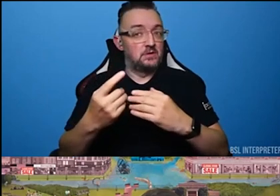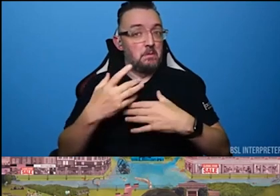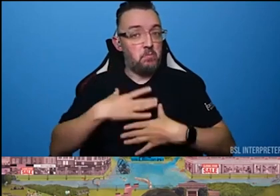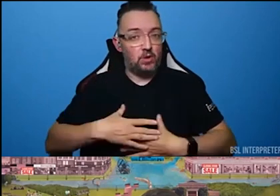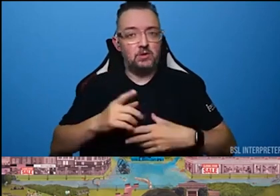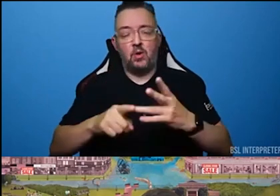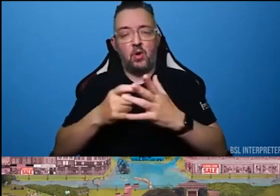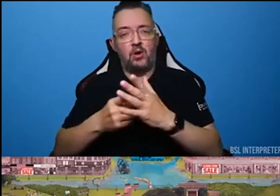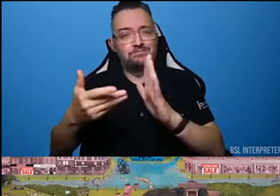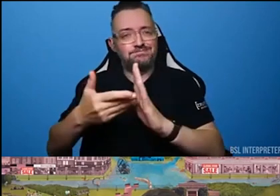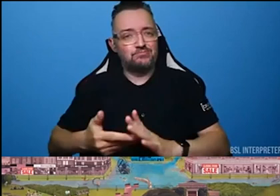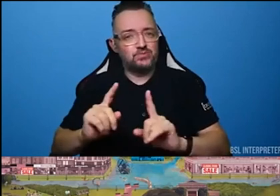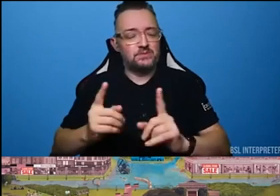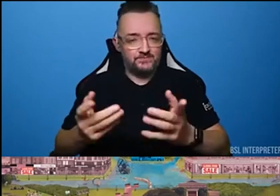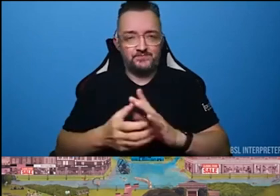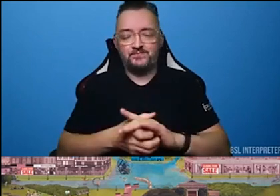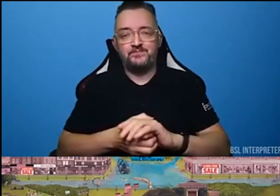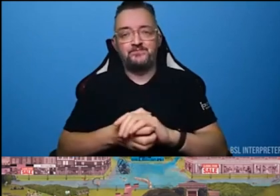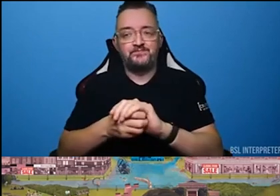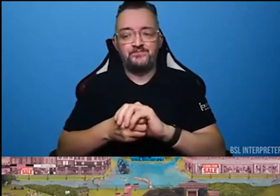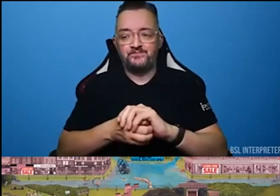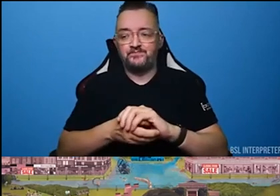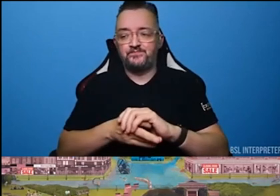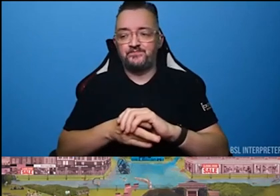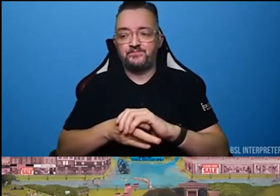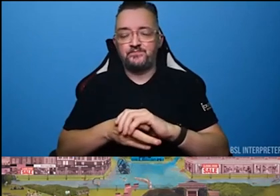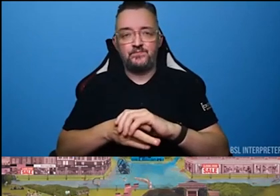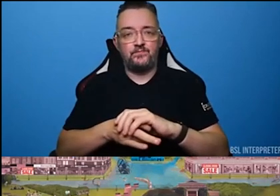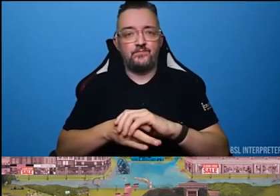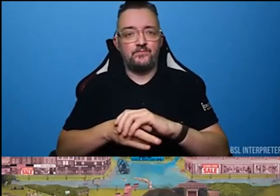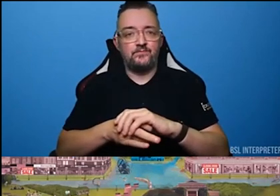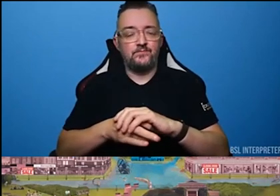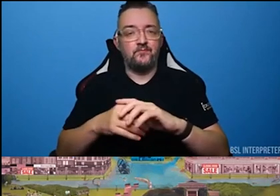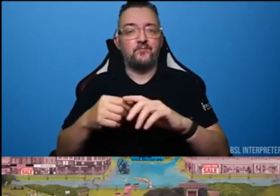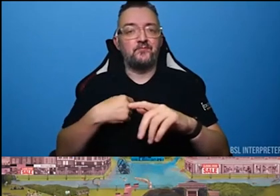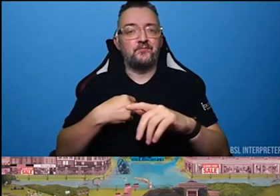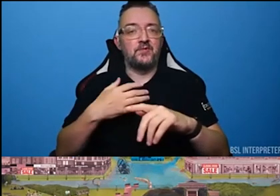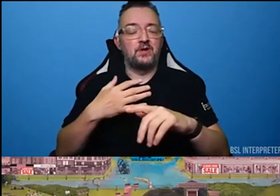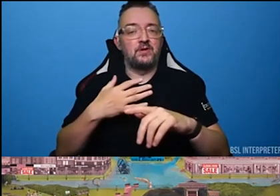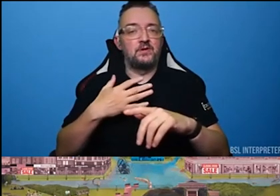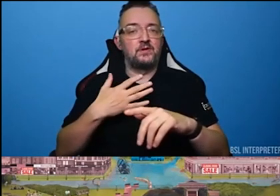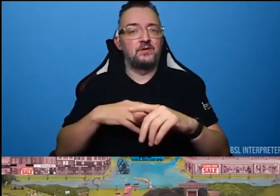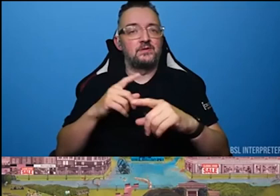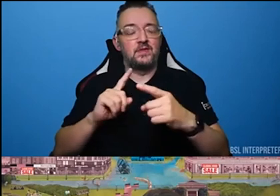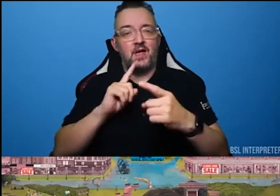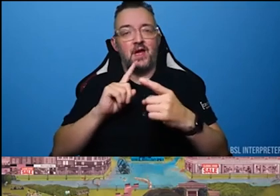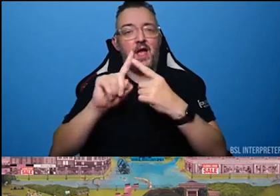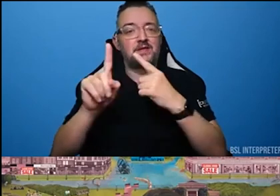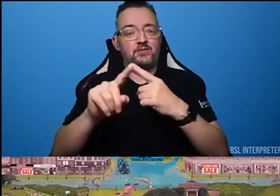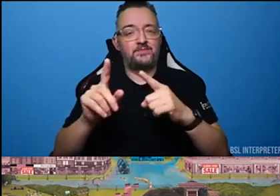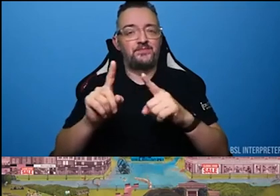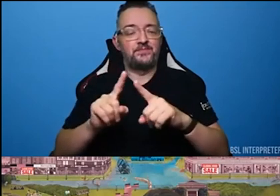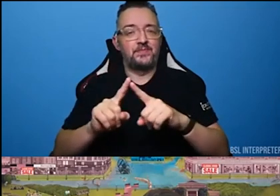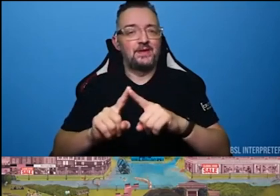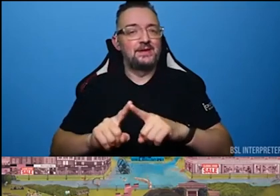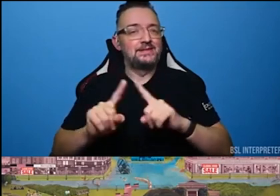Yeah. Yeah, but probably I would try to also answer from a very different kind of